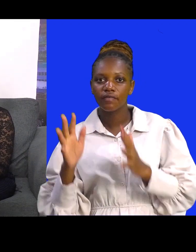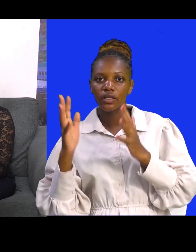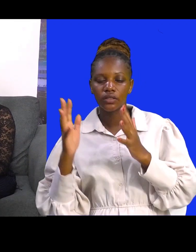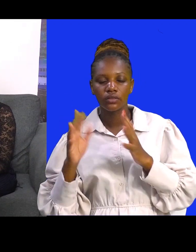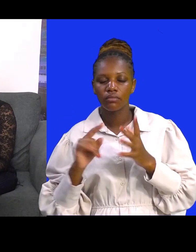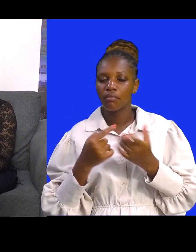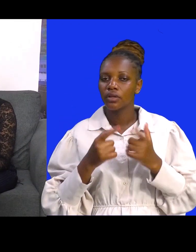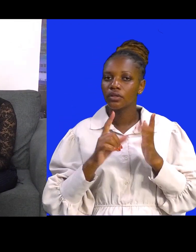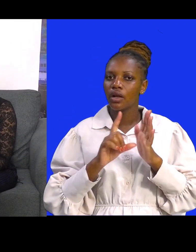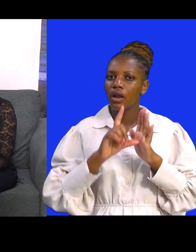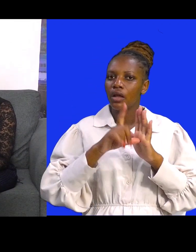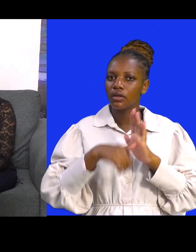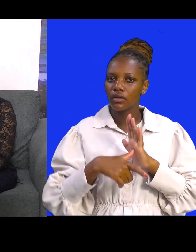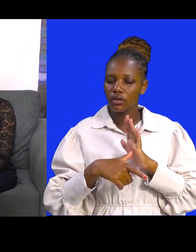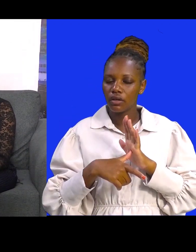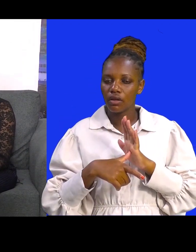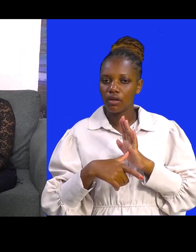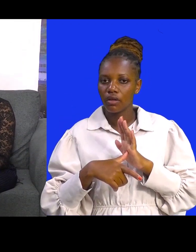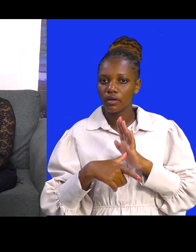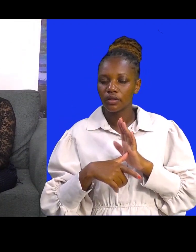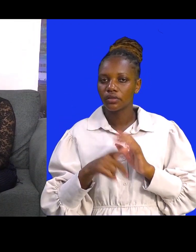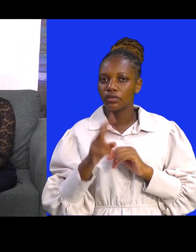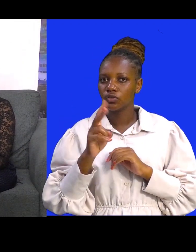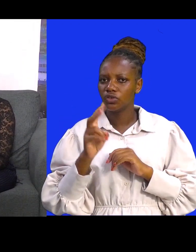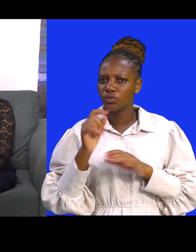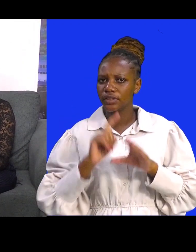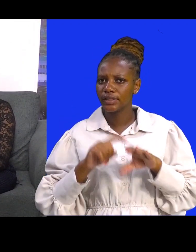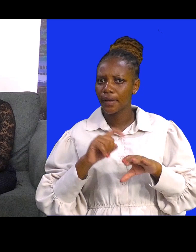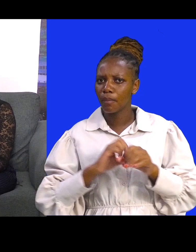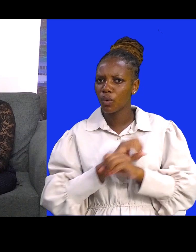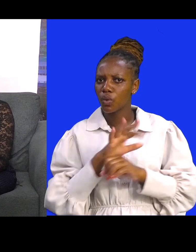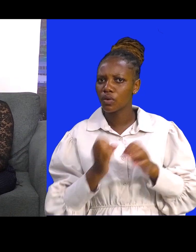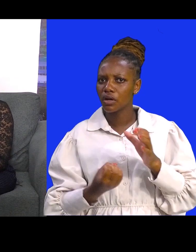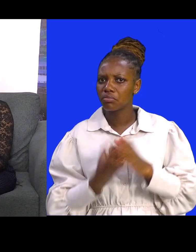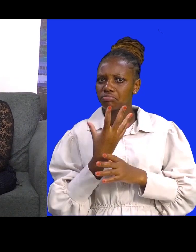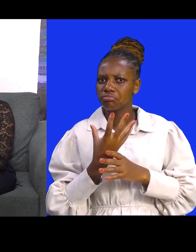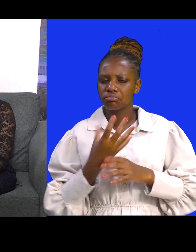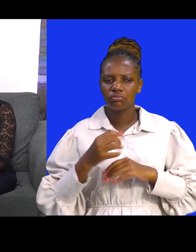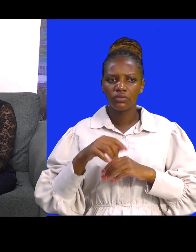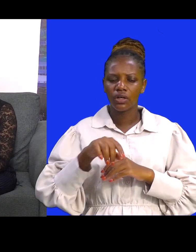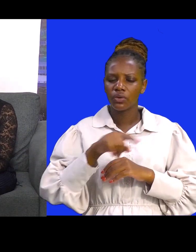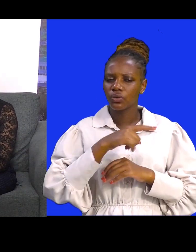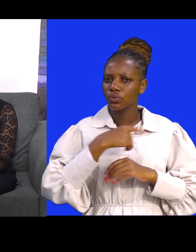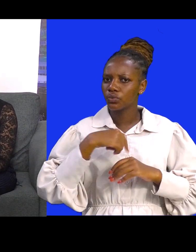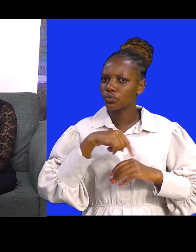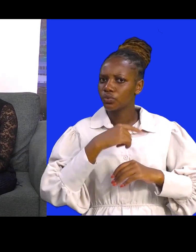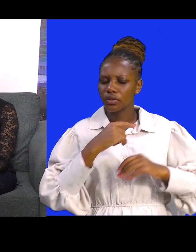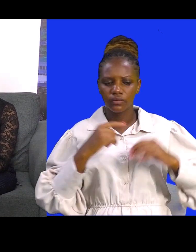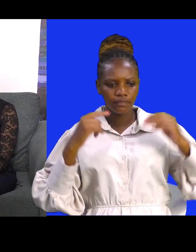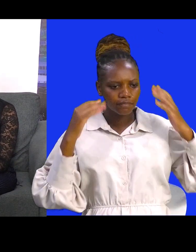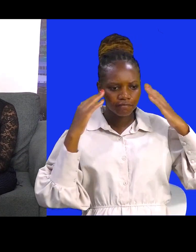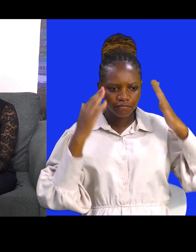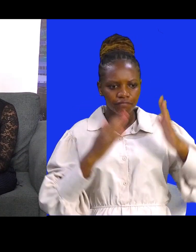and marketing. But then in 2020, when there was COVID, since we could not